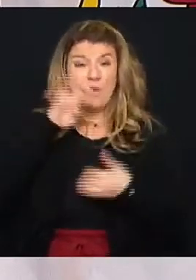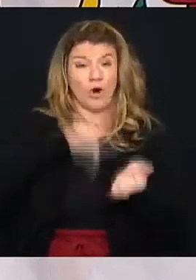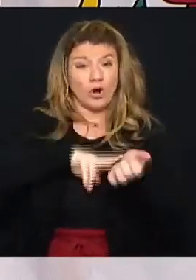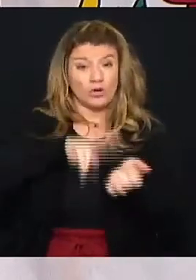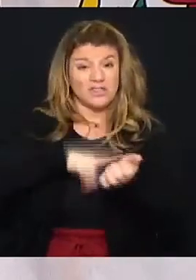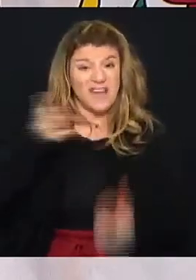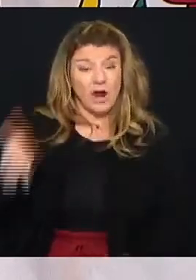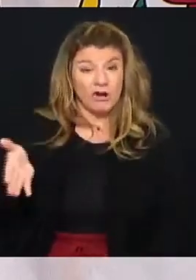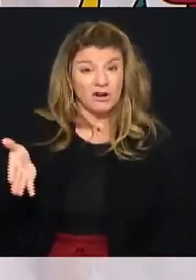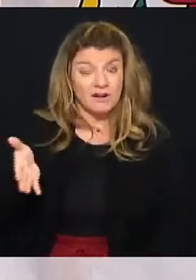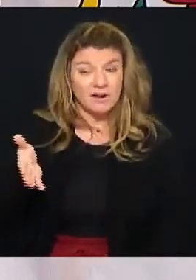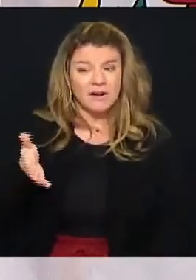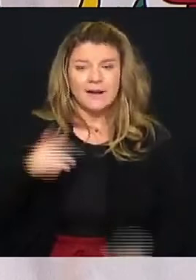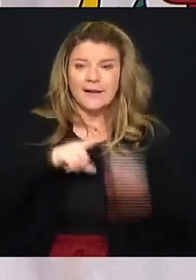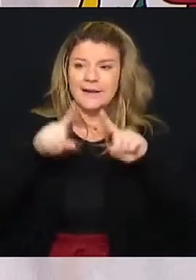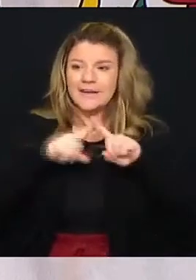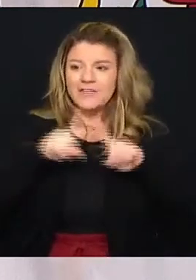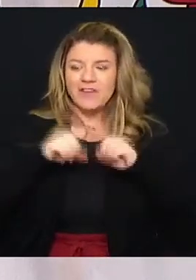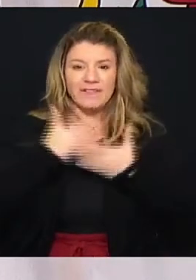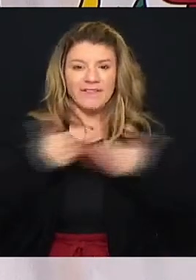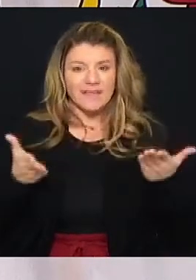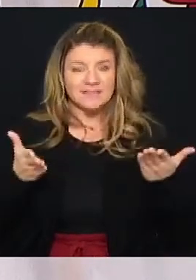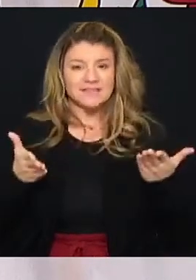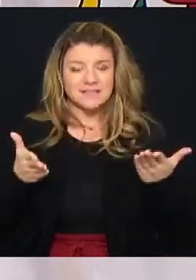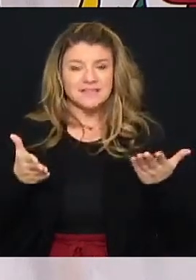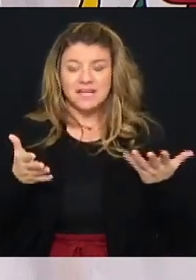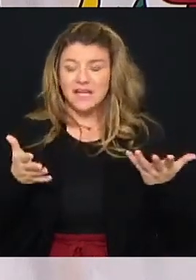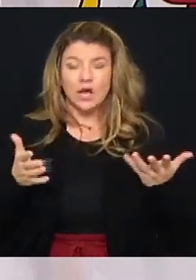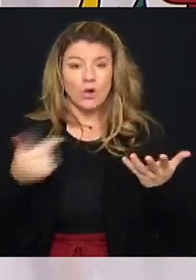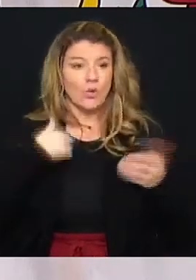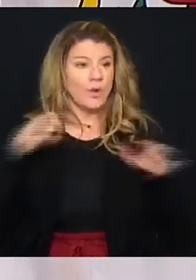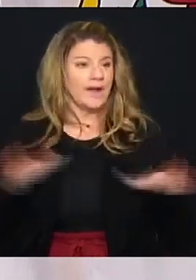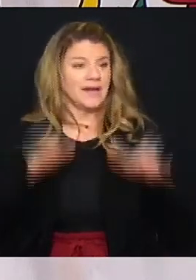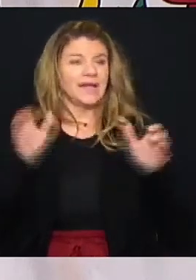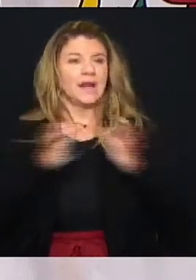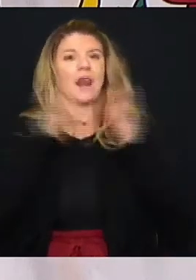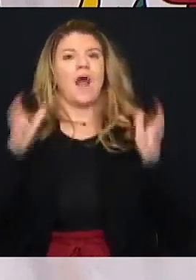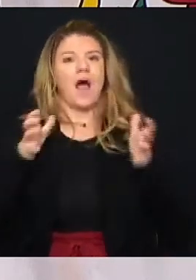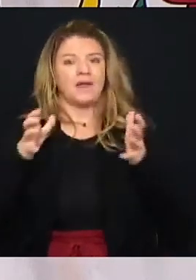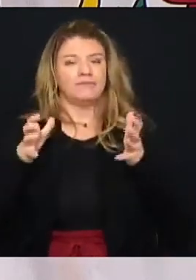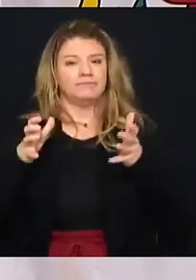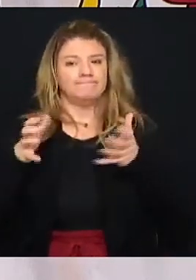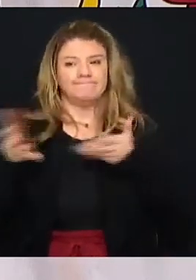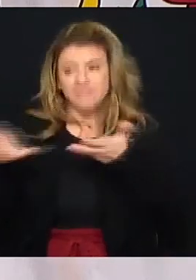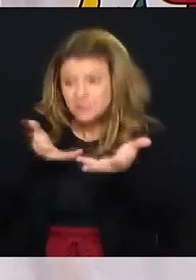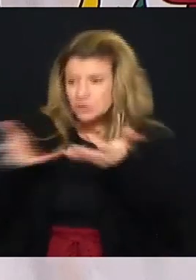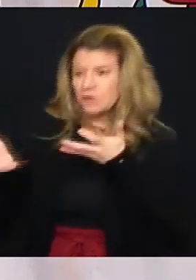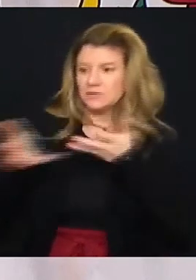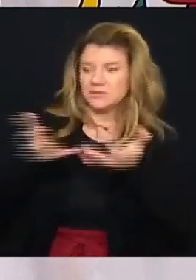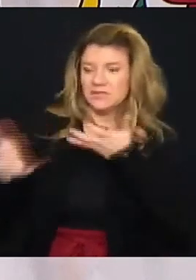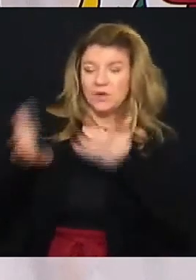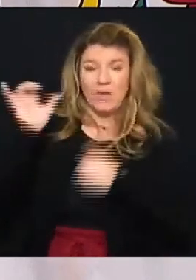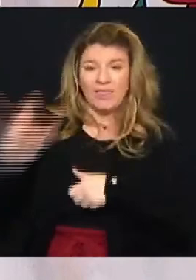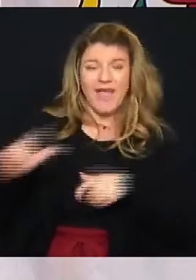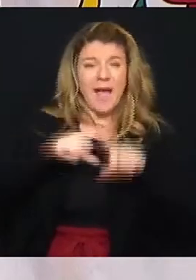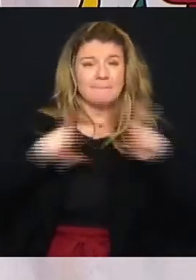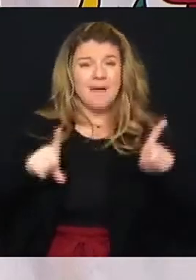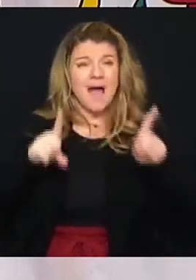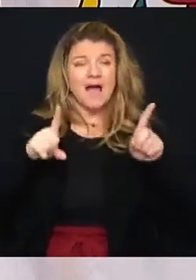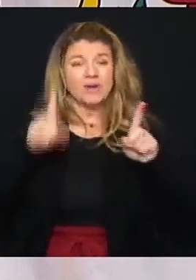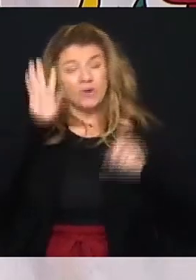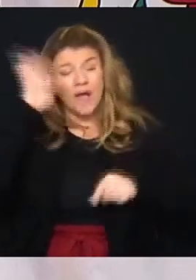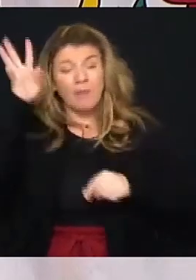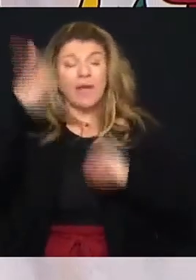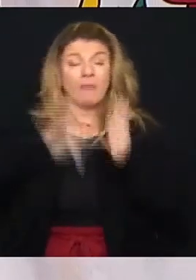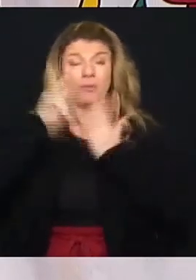there and all kinds of stuff like that, you know, but we did a lot of consulting on this and everything, but coming up with a program, you